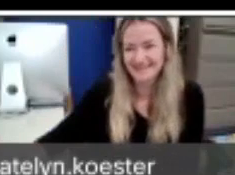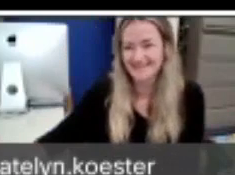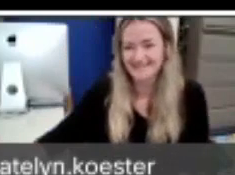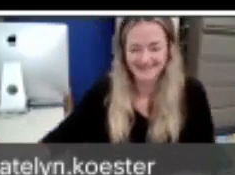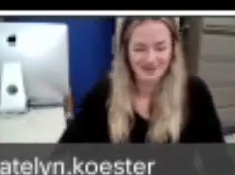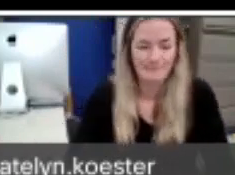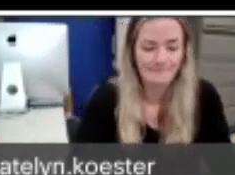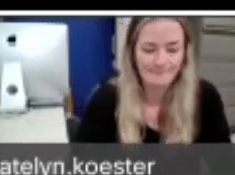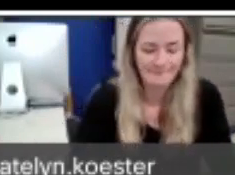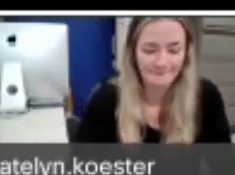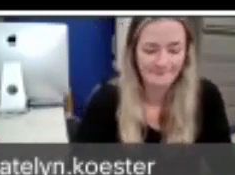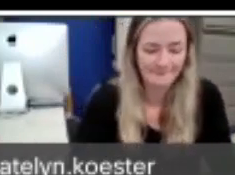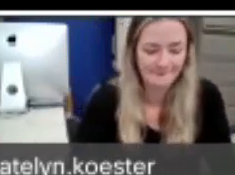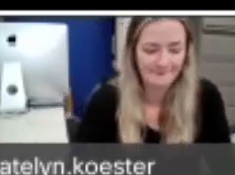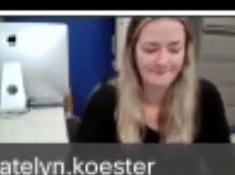accents, right?